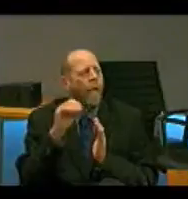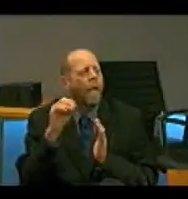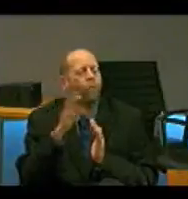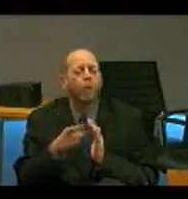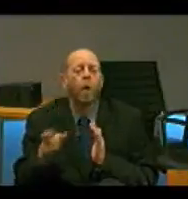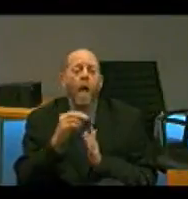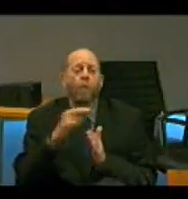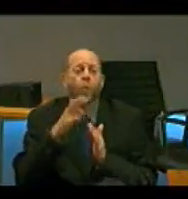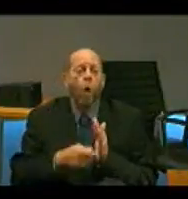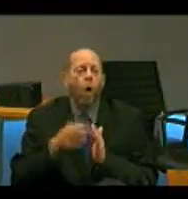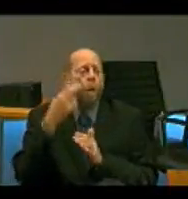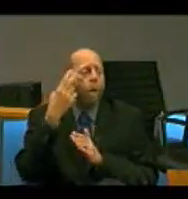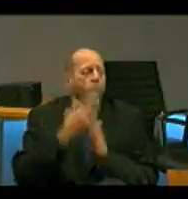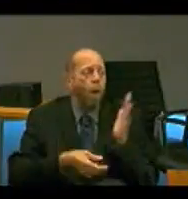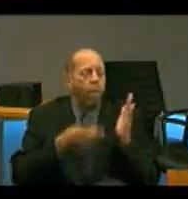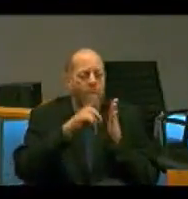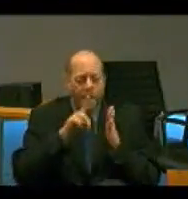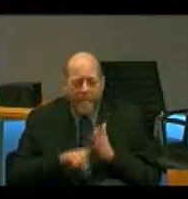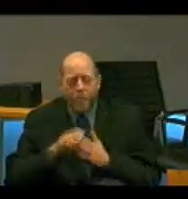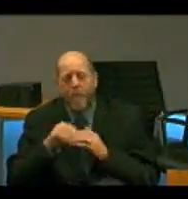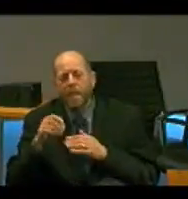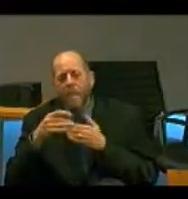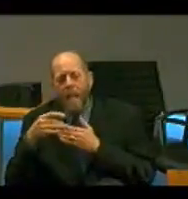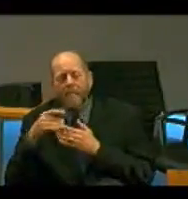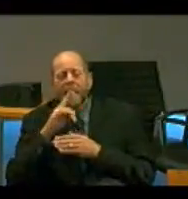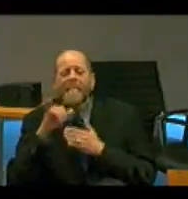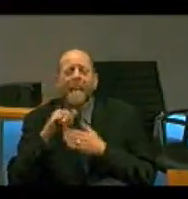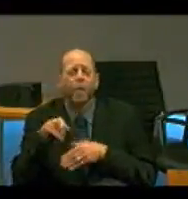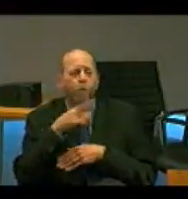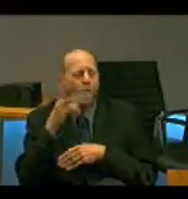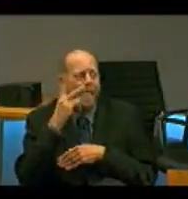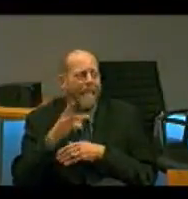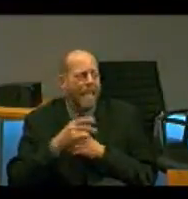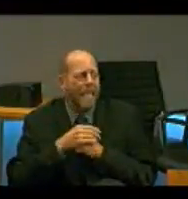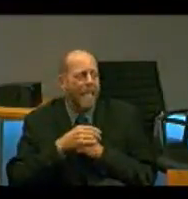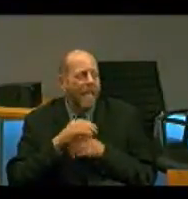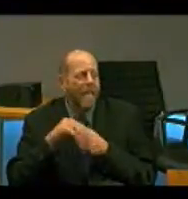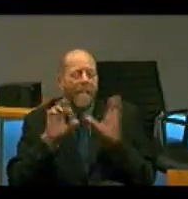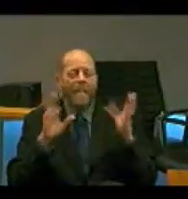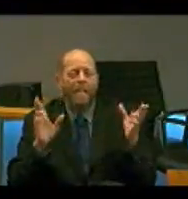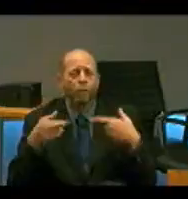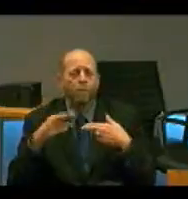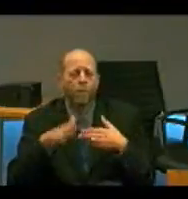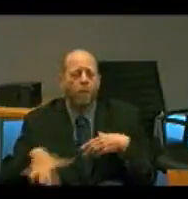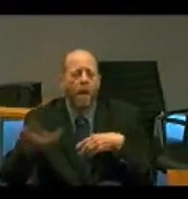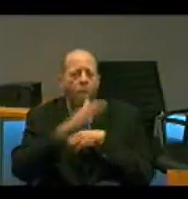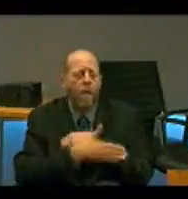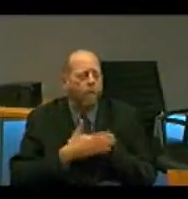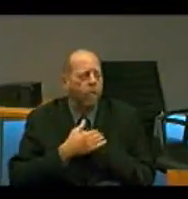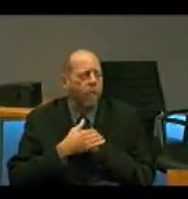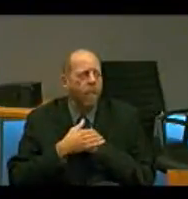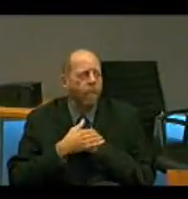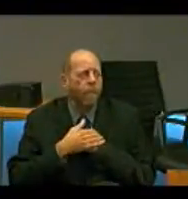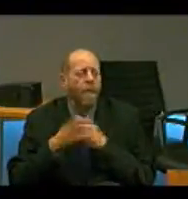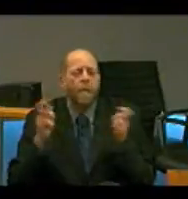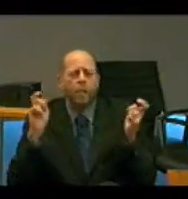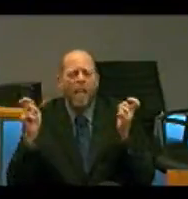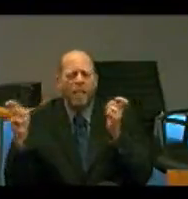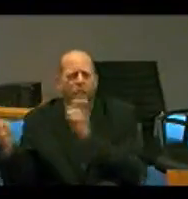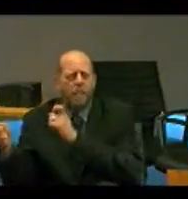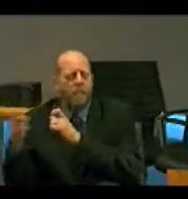result, both of the investigations and of the guidance, is that you see in classrooms around the country